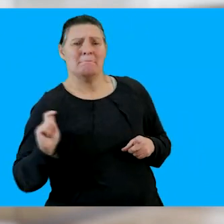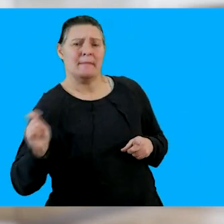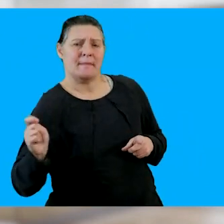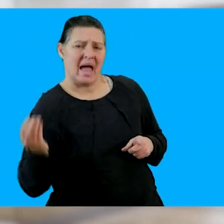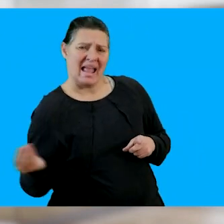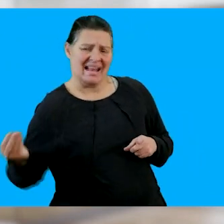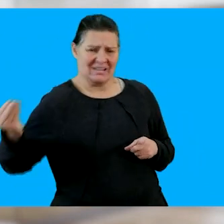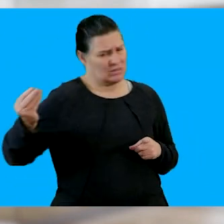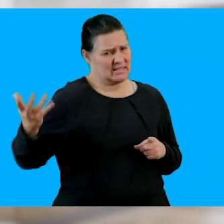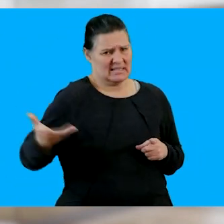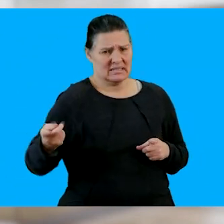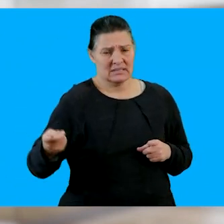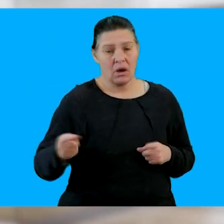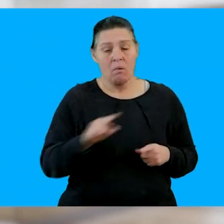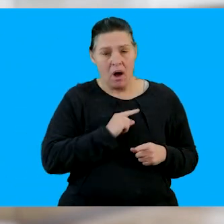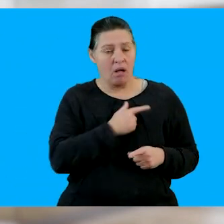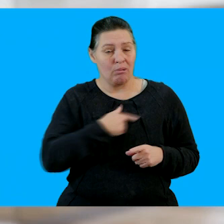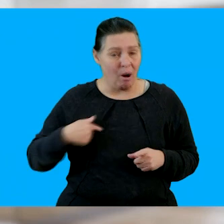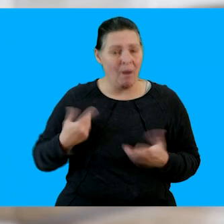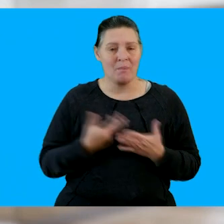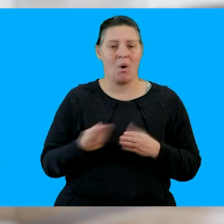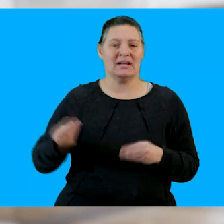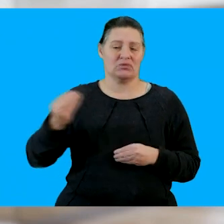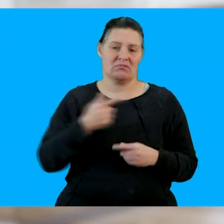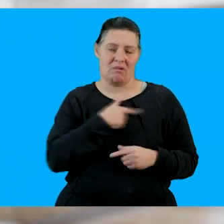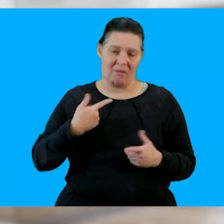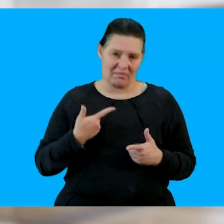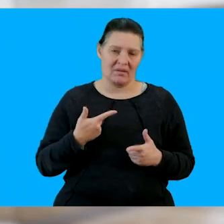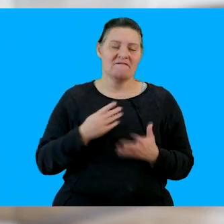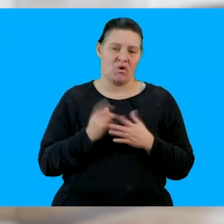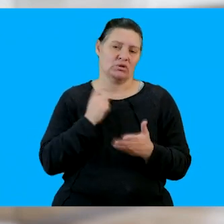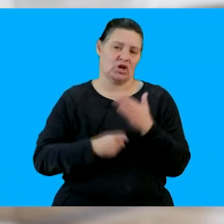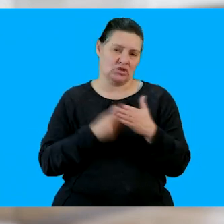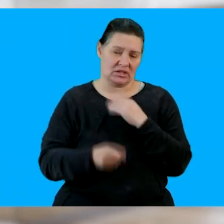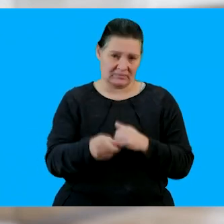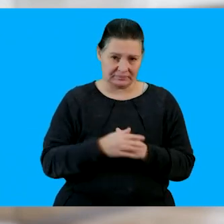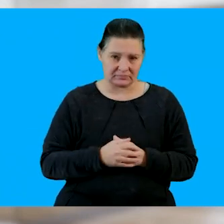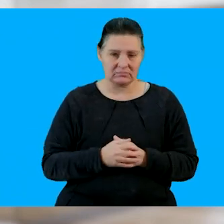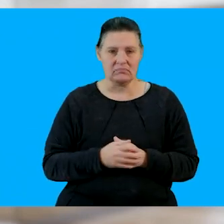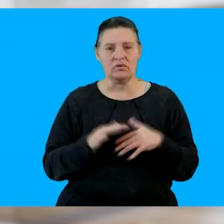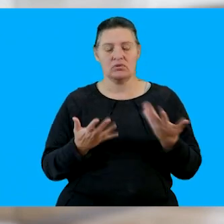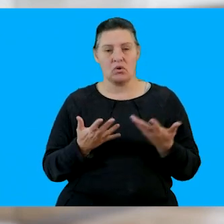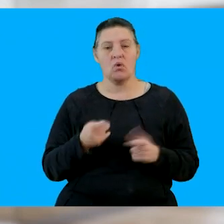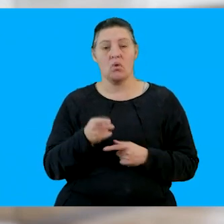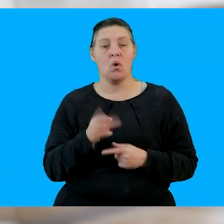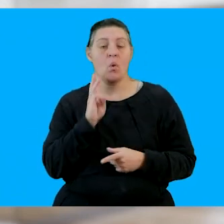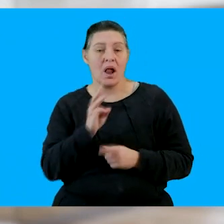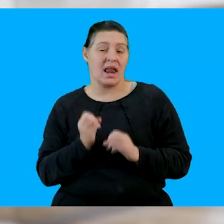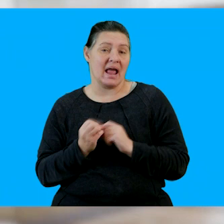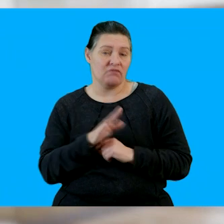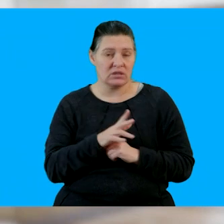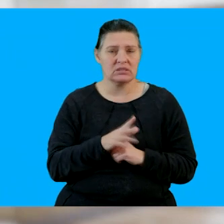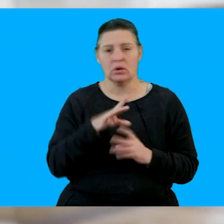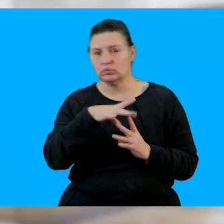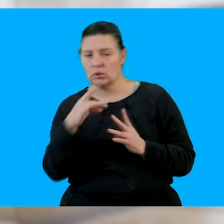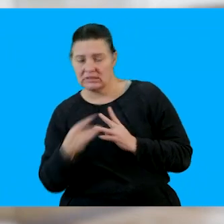a lot of interest, because the longer the period, the more the interest that the bank is going to charge you. So obviously the factor that is going to